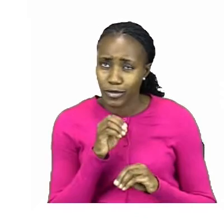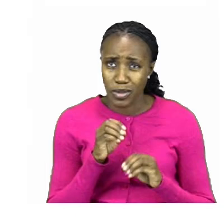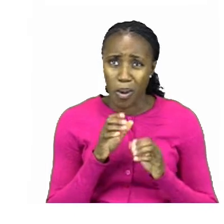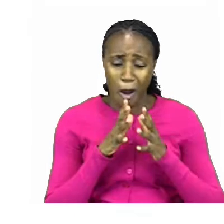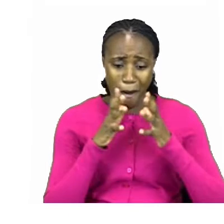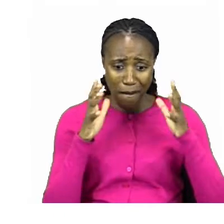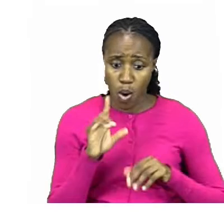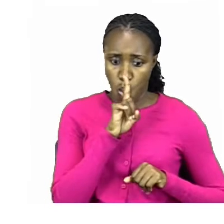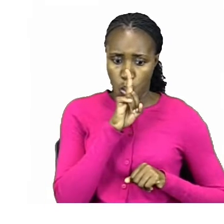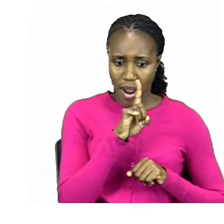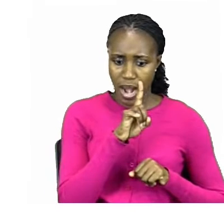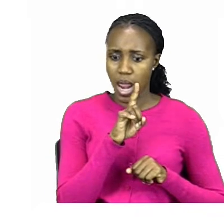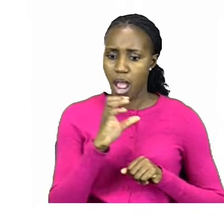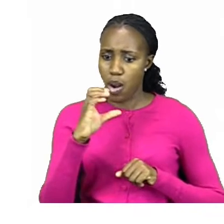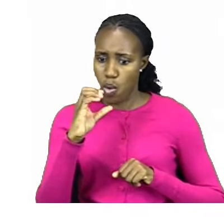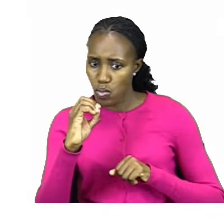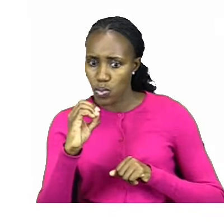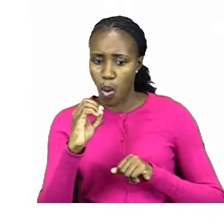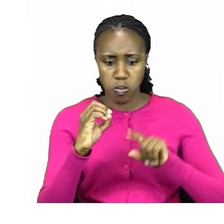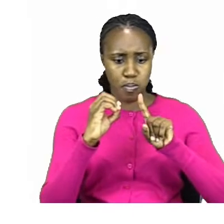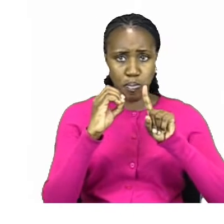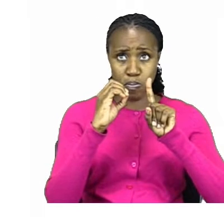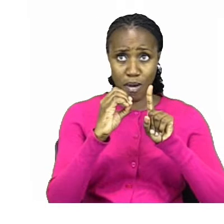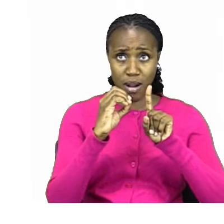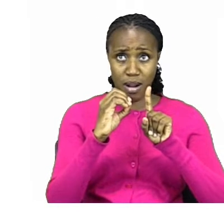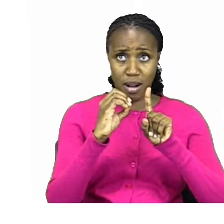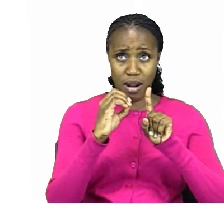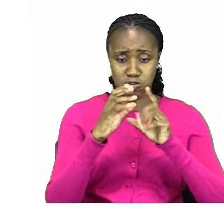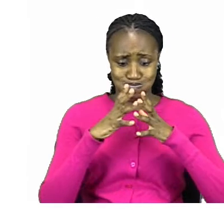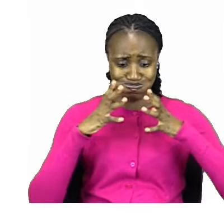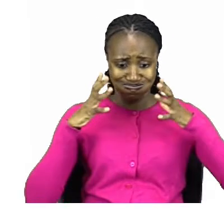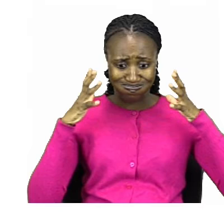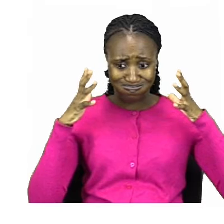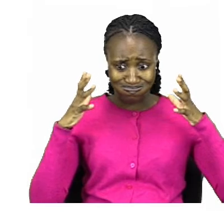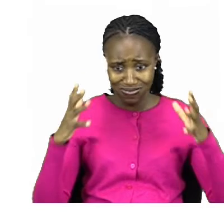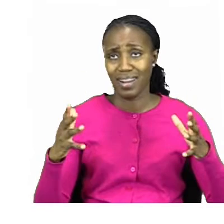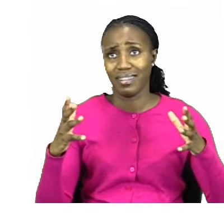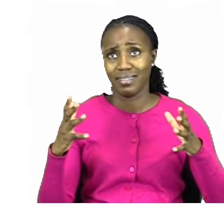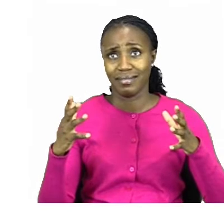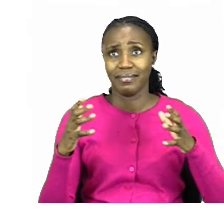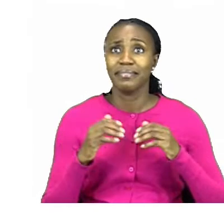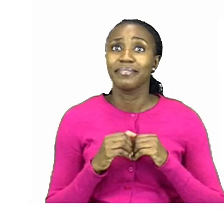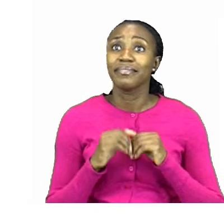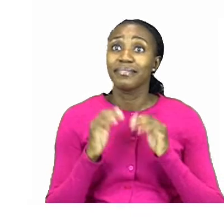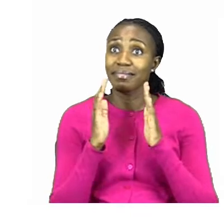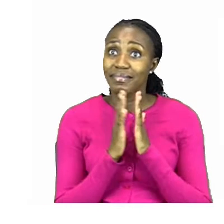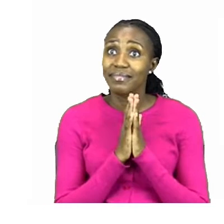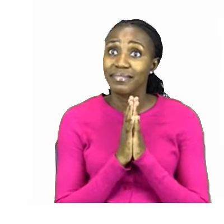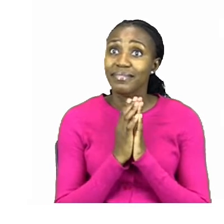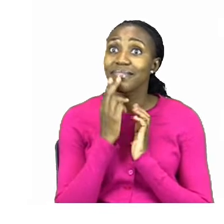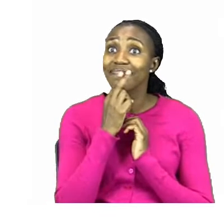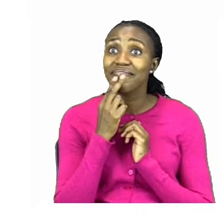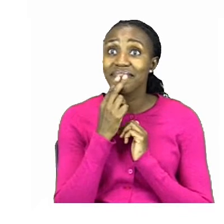1 and a big 0 all across the page. Now you have to take your